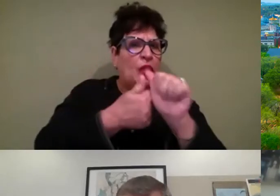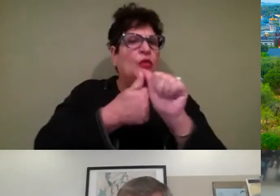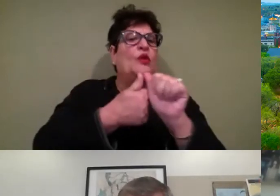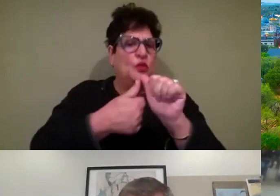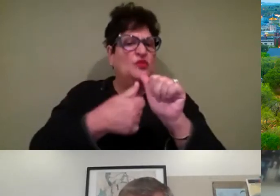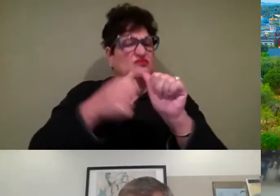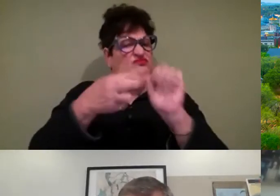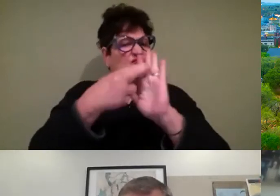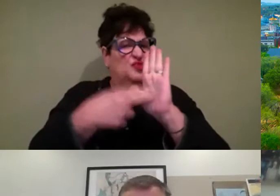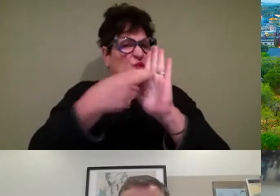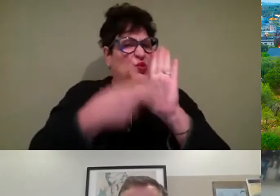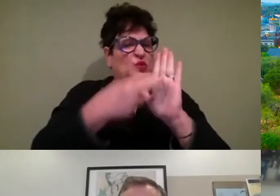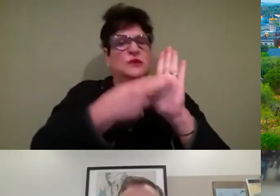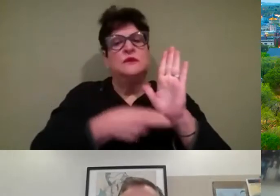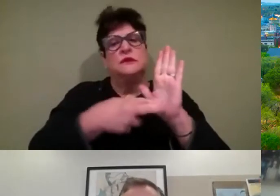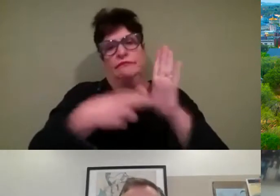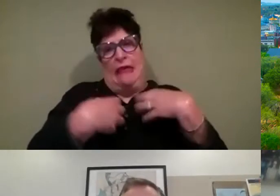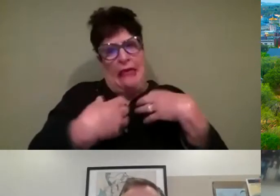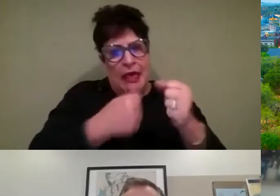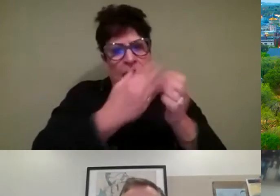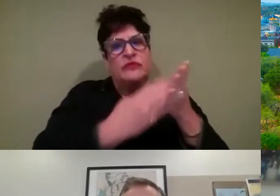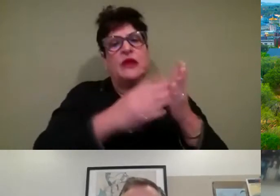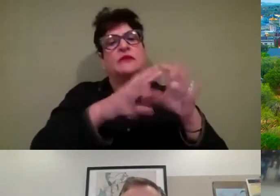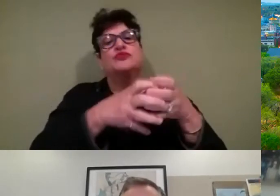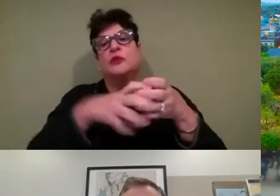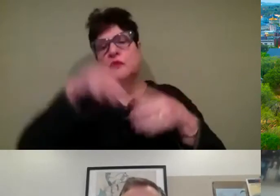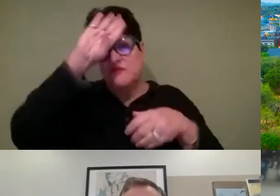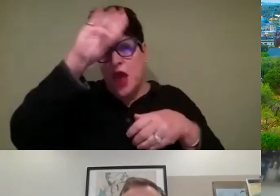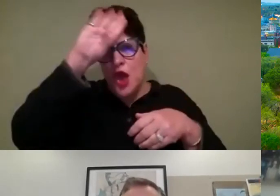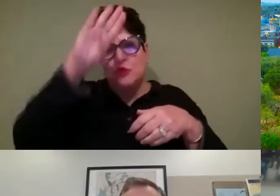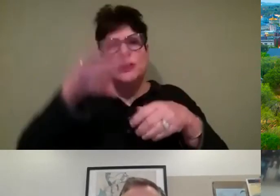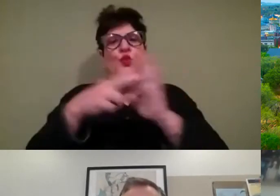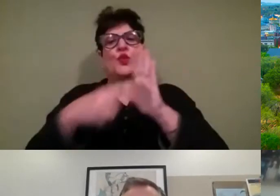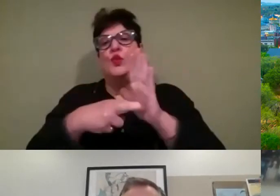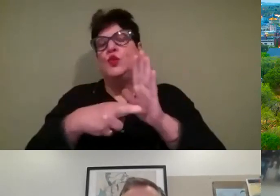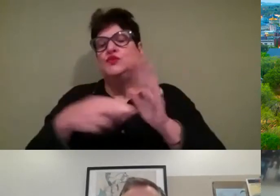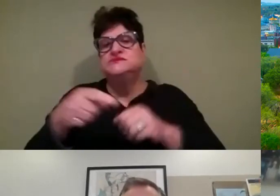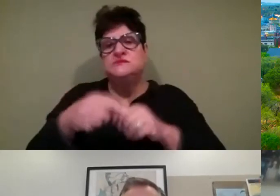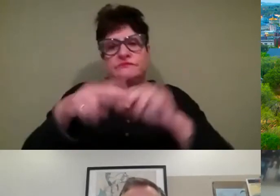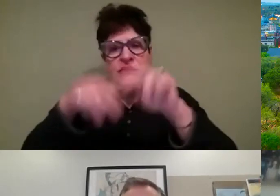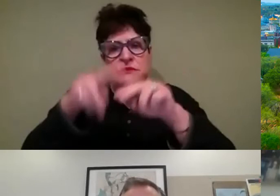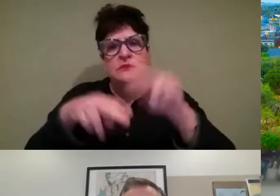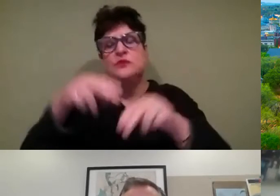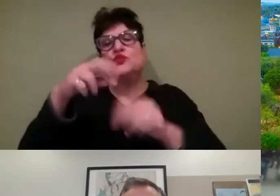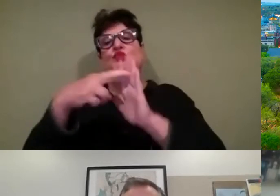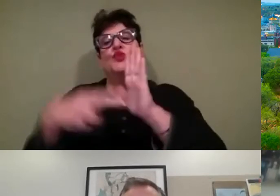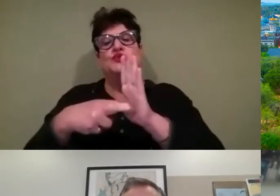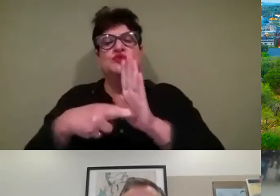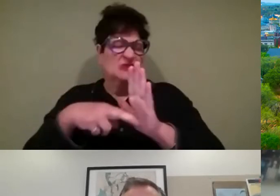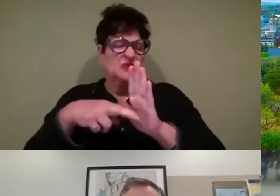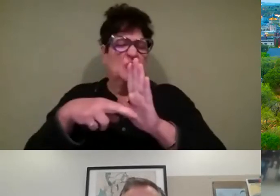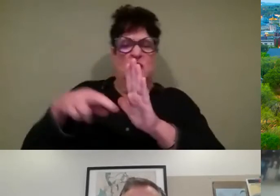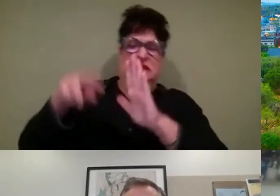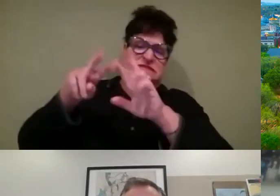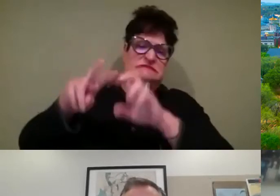complying with either the health sector rules, building, fire marshal. So it really varies on a case-by-case situation on how long